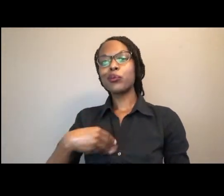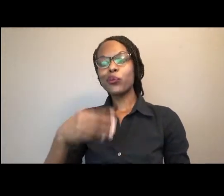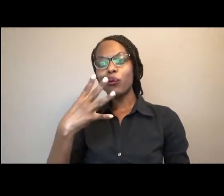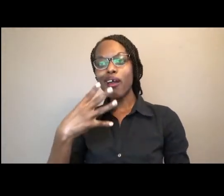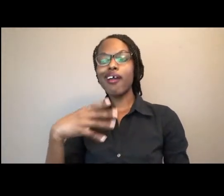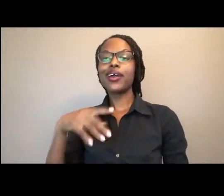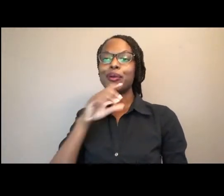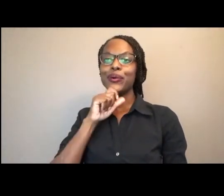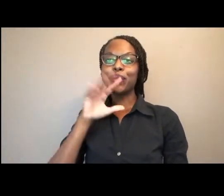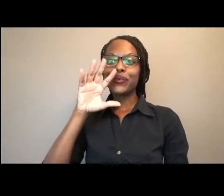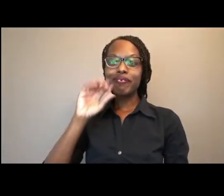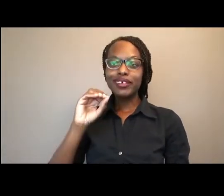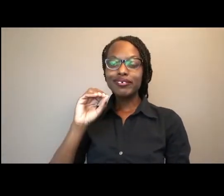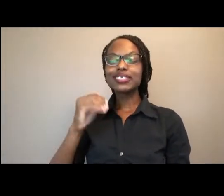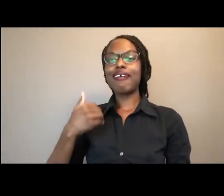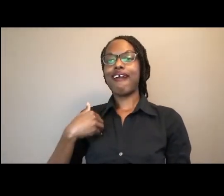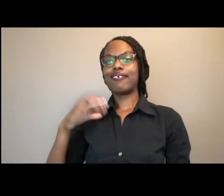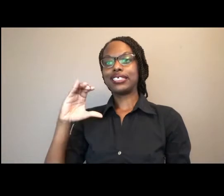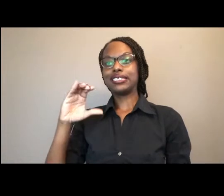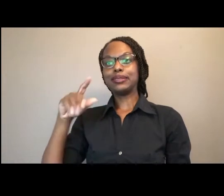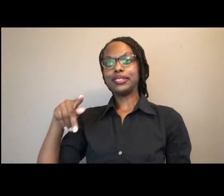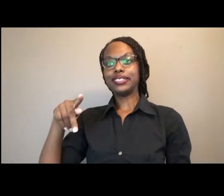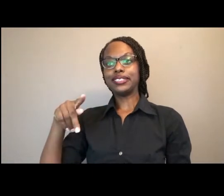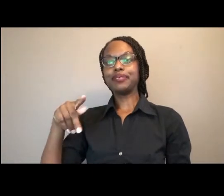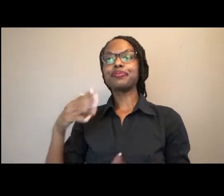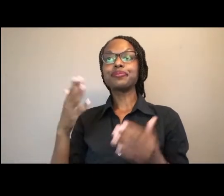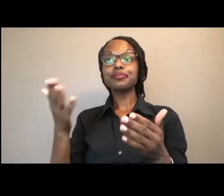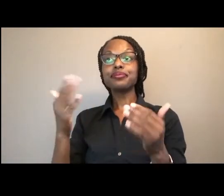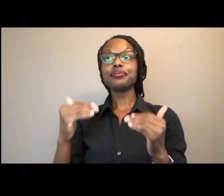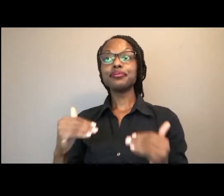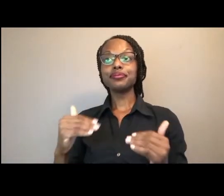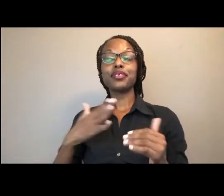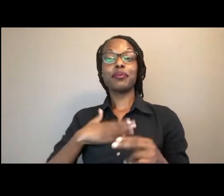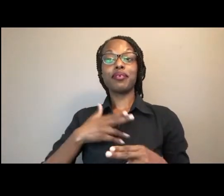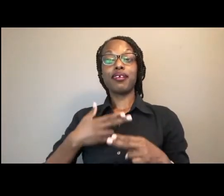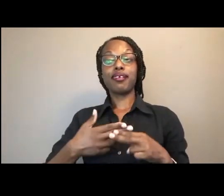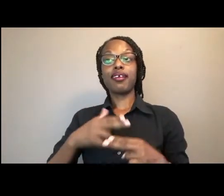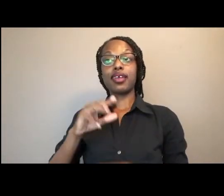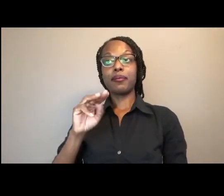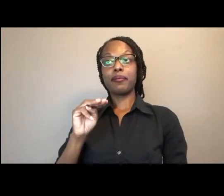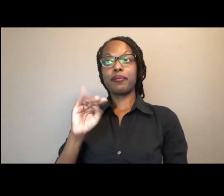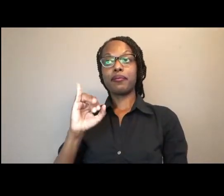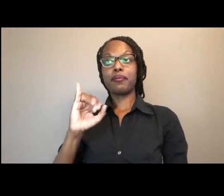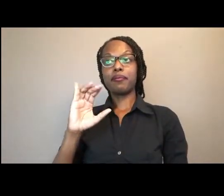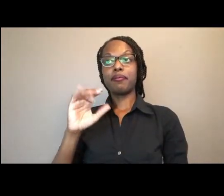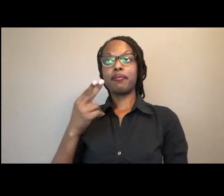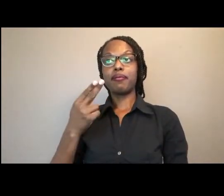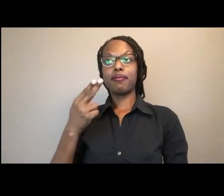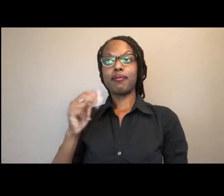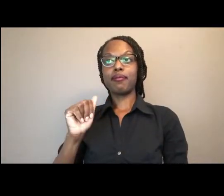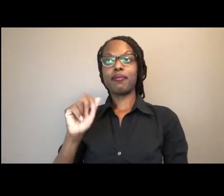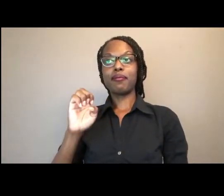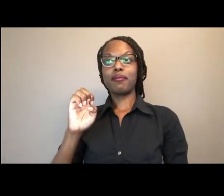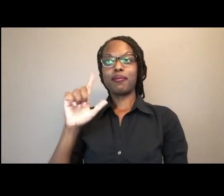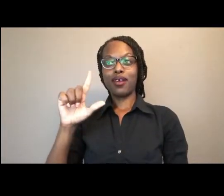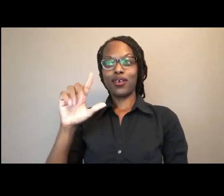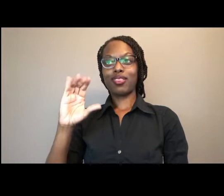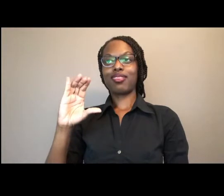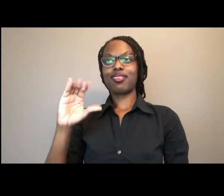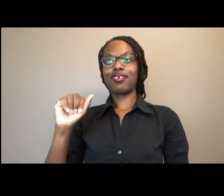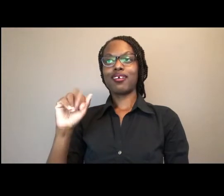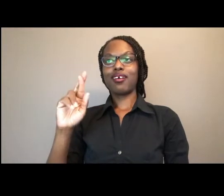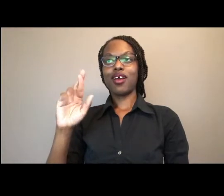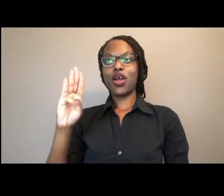Carbonaro. I am 25 years old. I am an openly gay man with a disability. I have